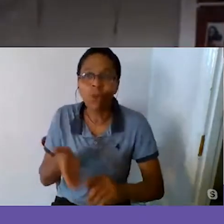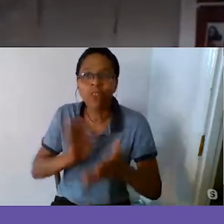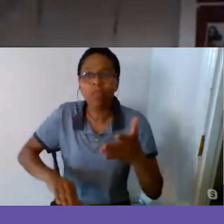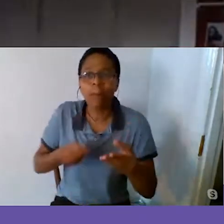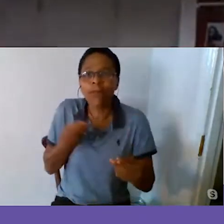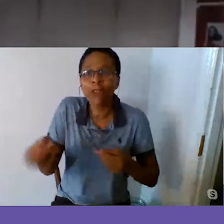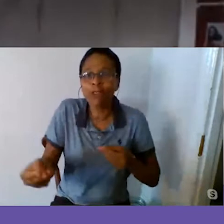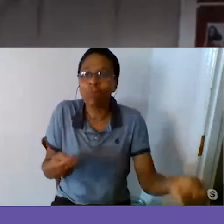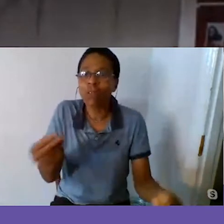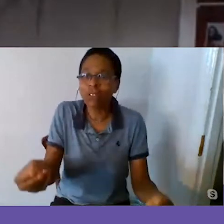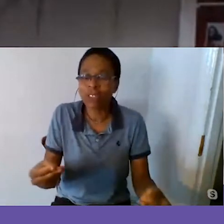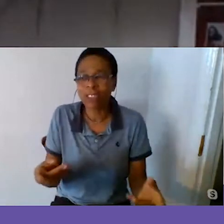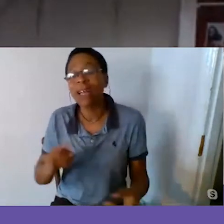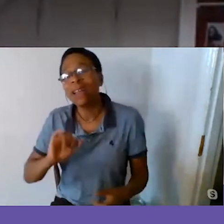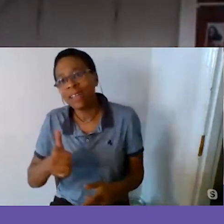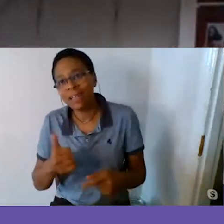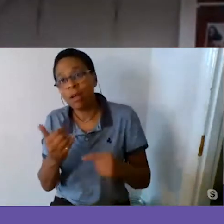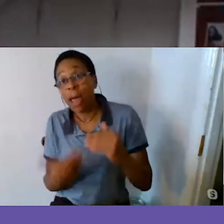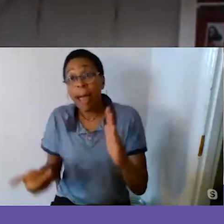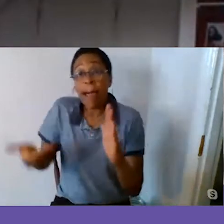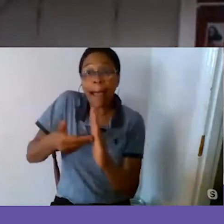And then there's the censorship of the government.